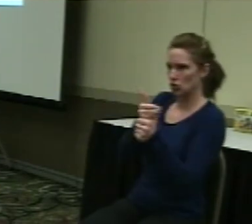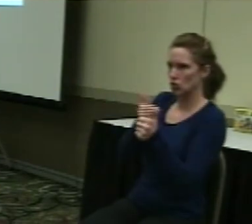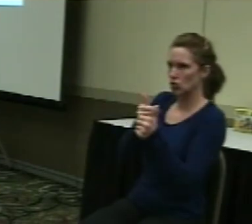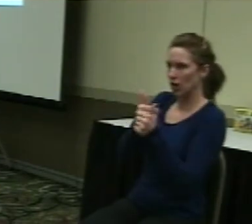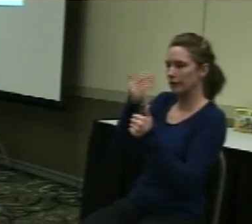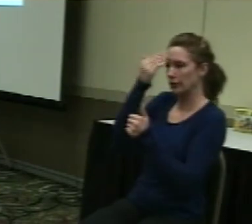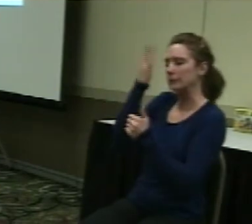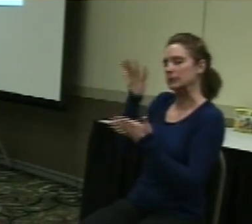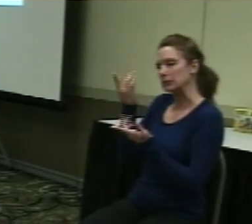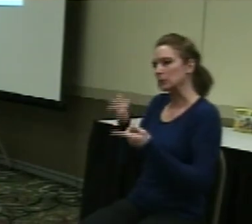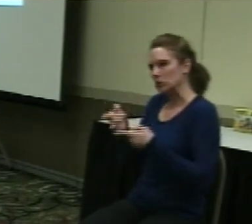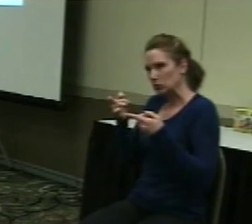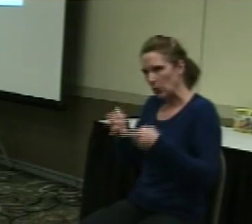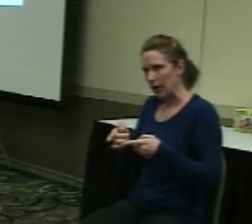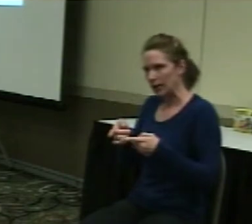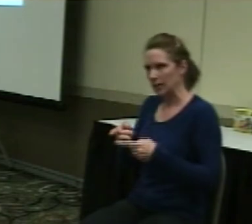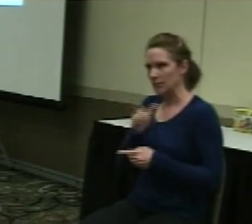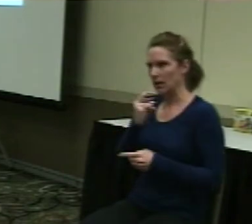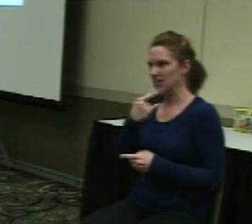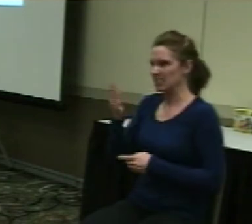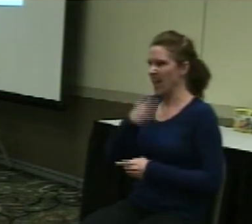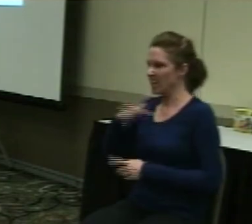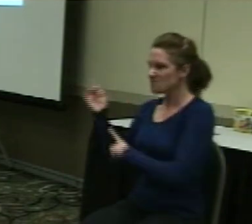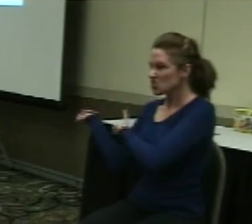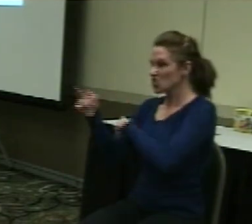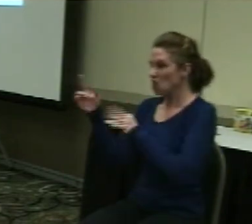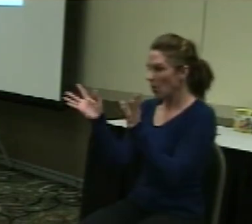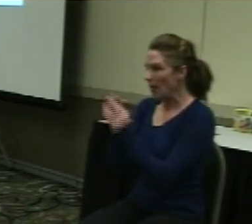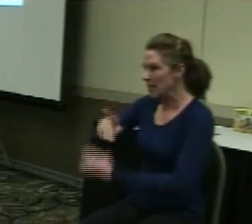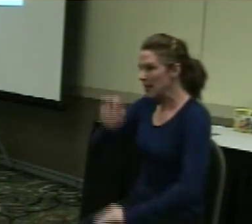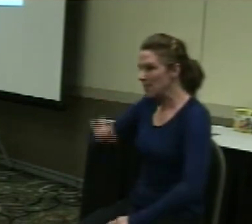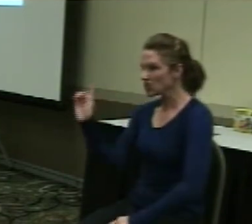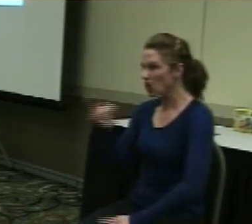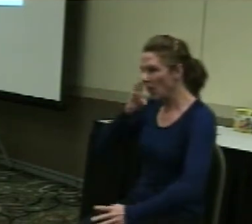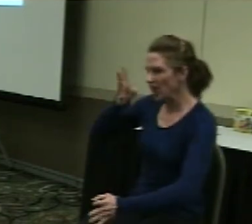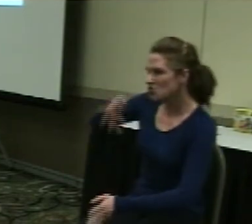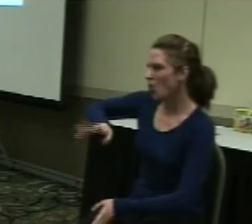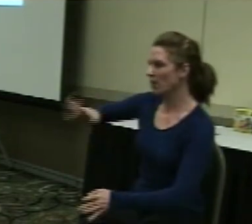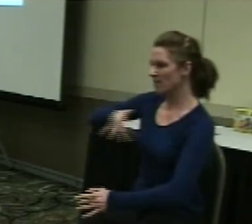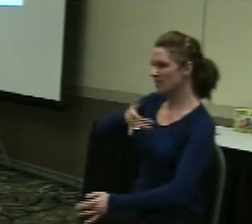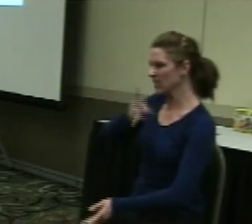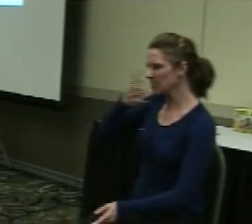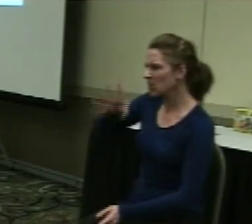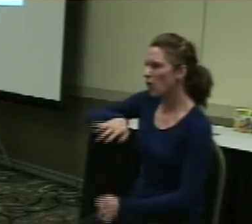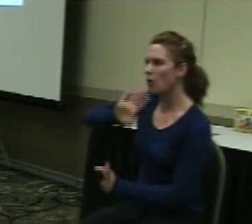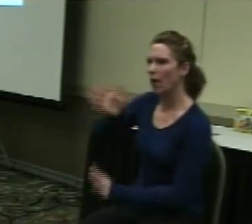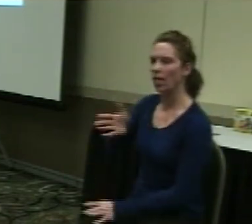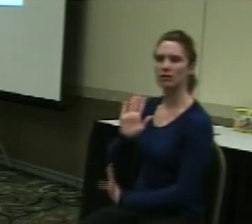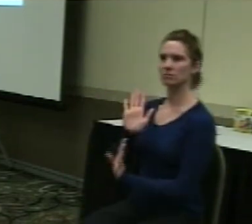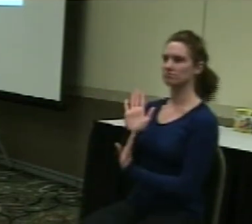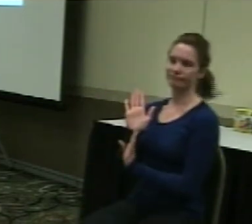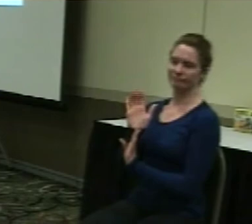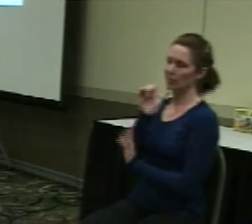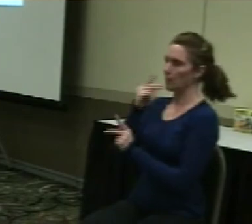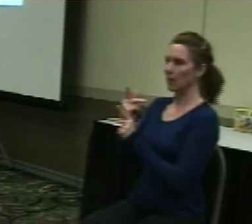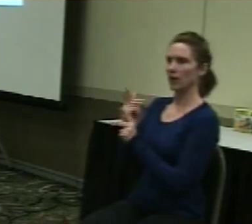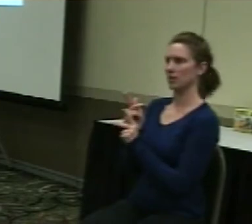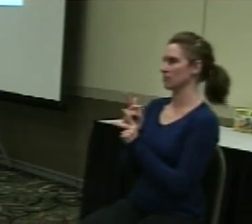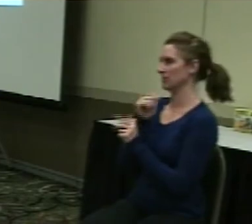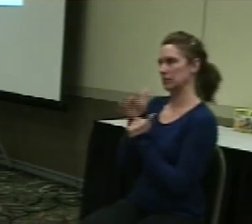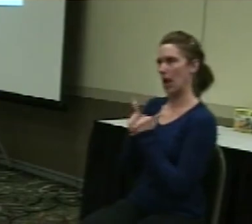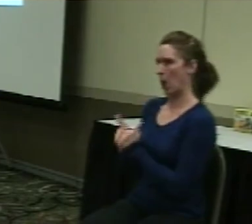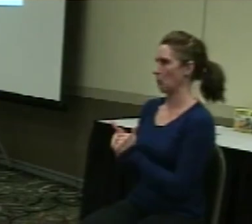instead of trying to say, I'm going to drag you to this meeting and ignore what you're telling me. You know, that's not going to be productive, you